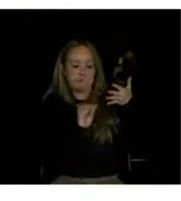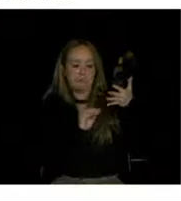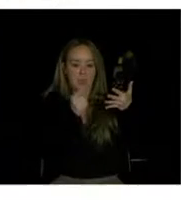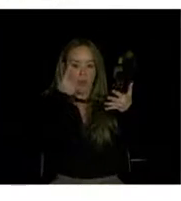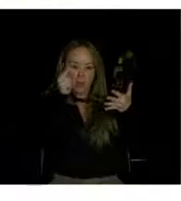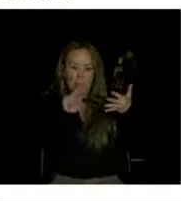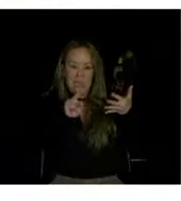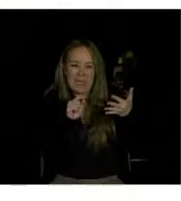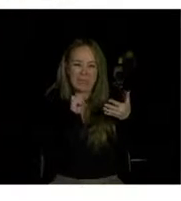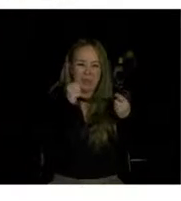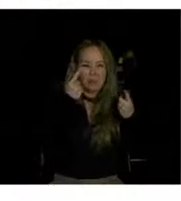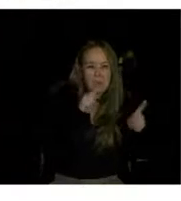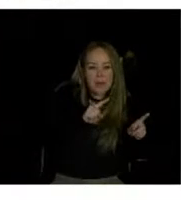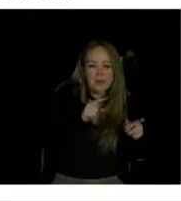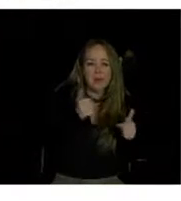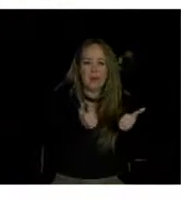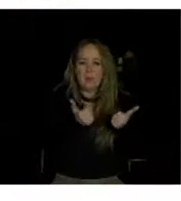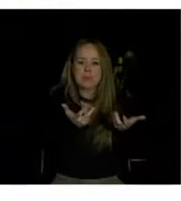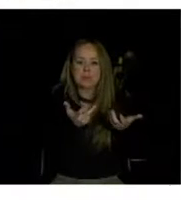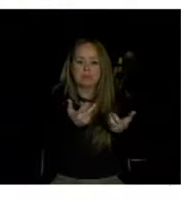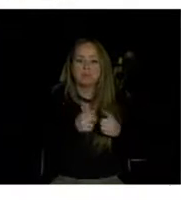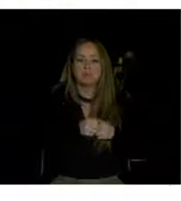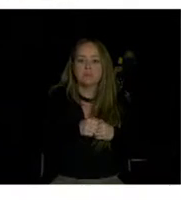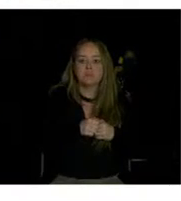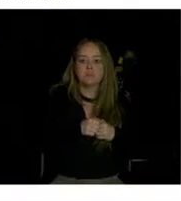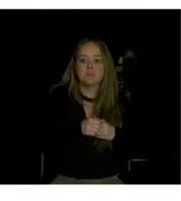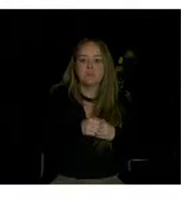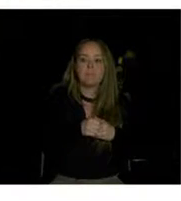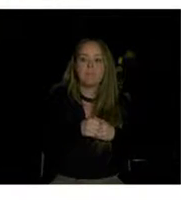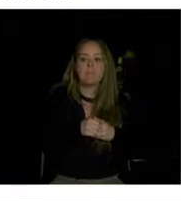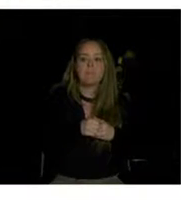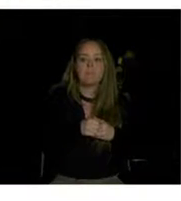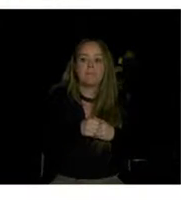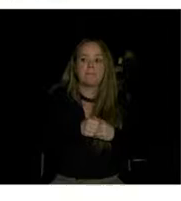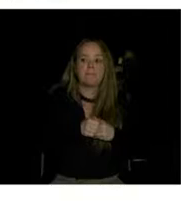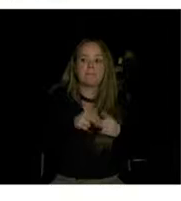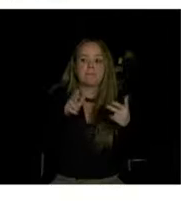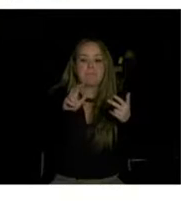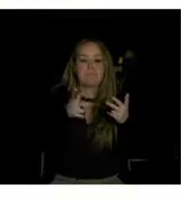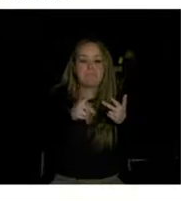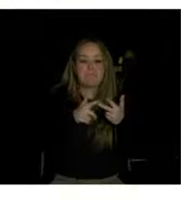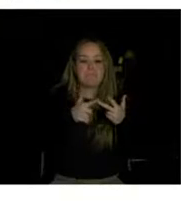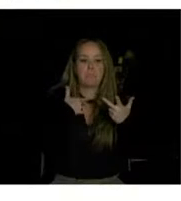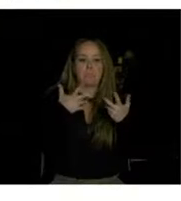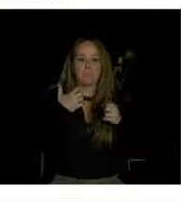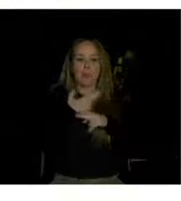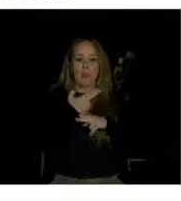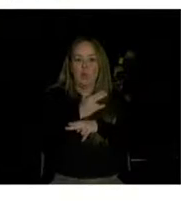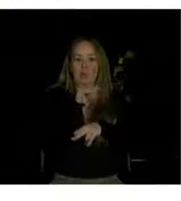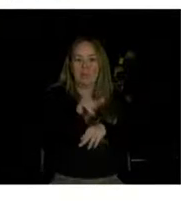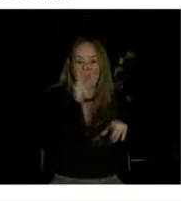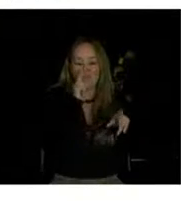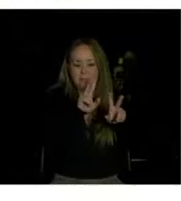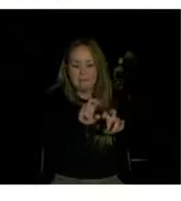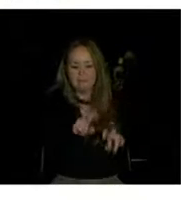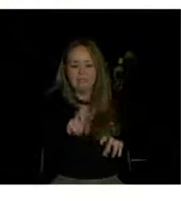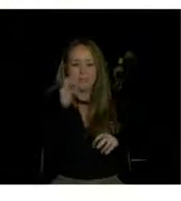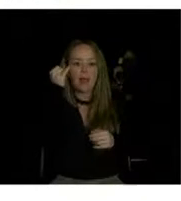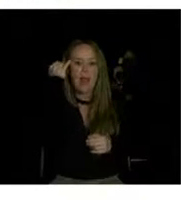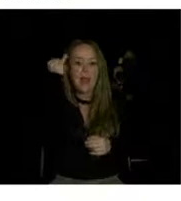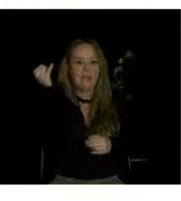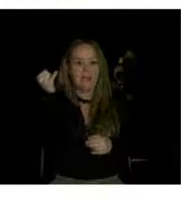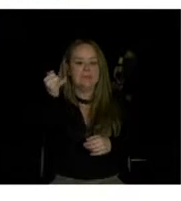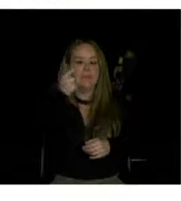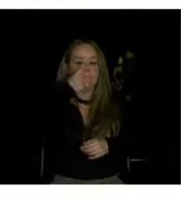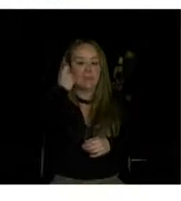agree, disagree, right? And then we want to be able to use that to assess the ideas,